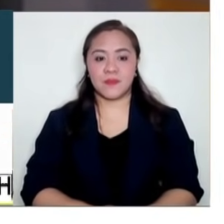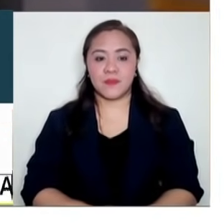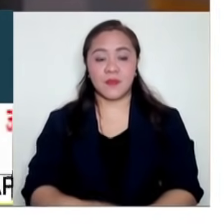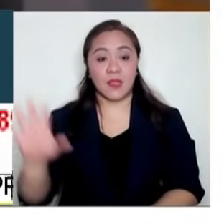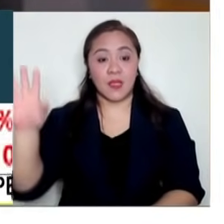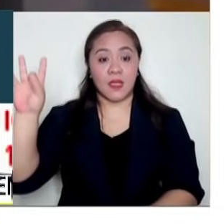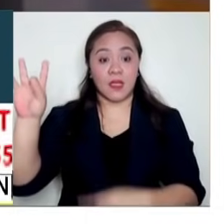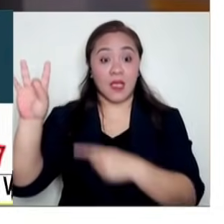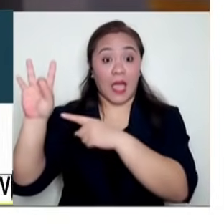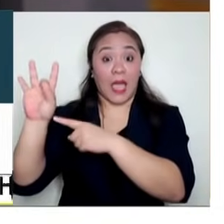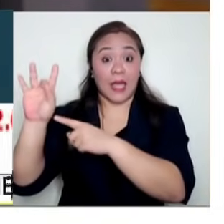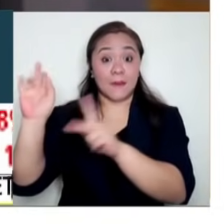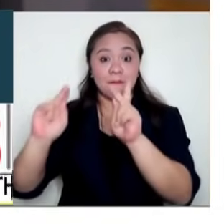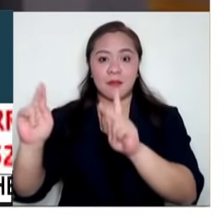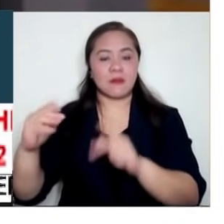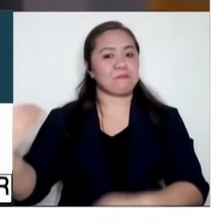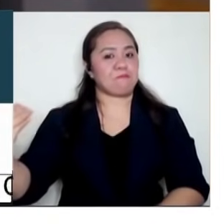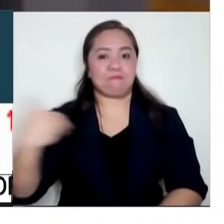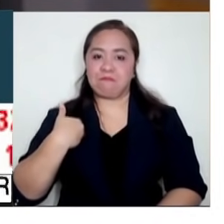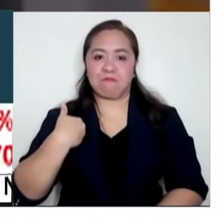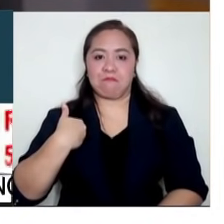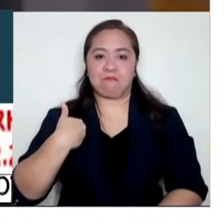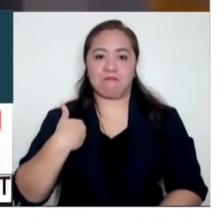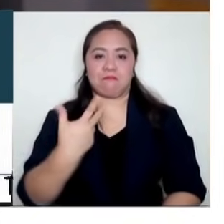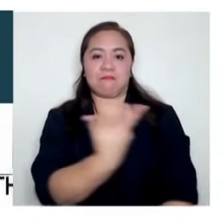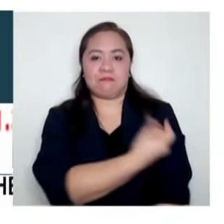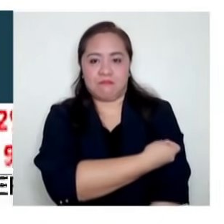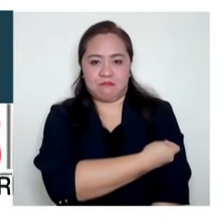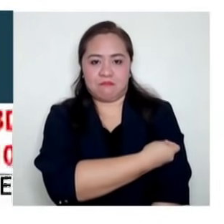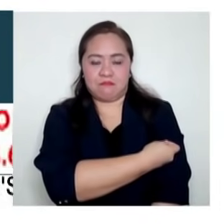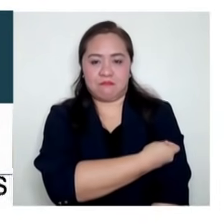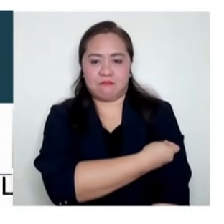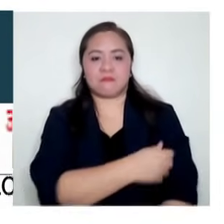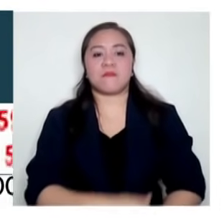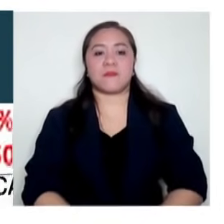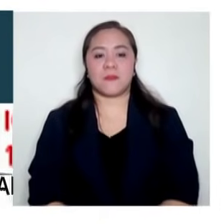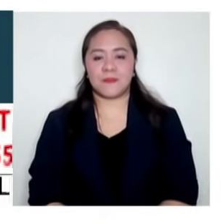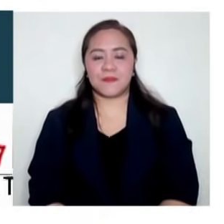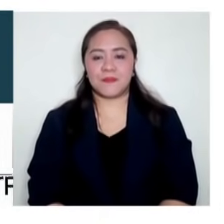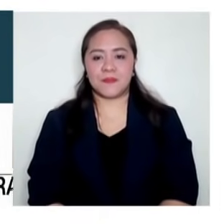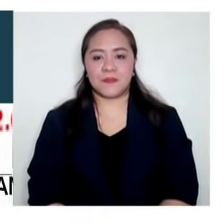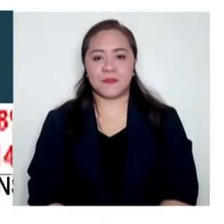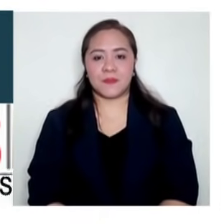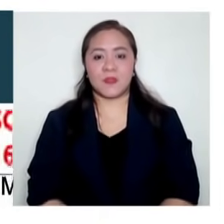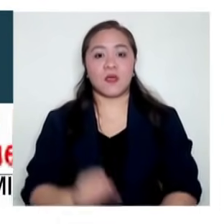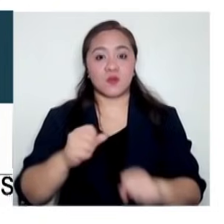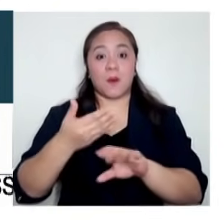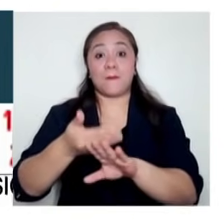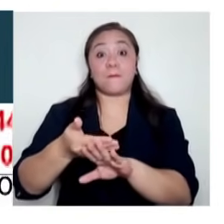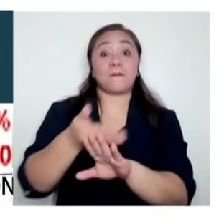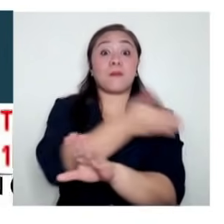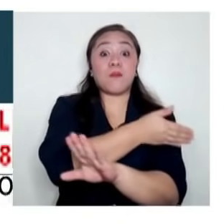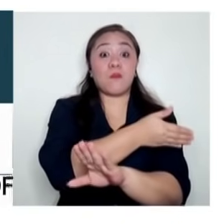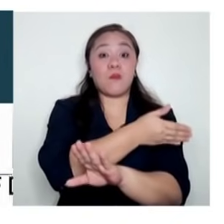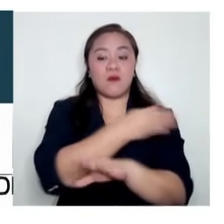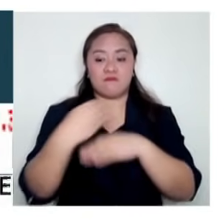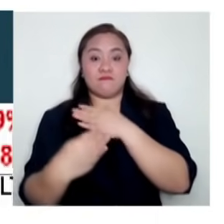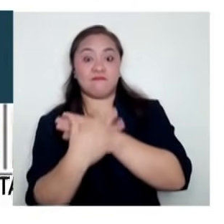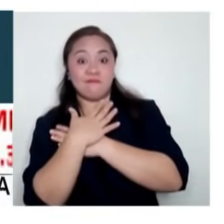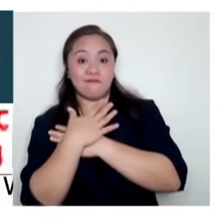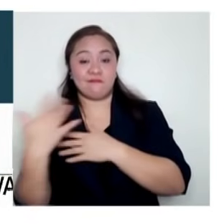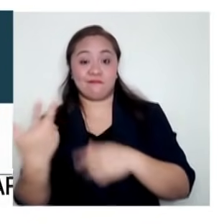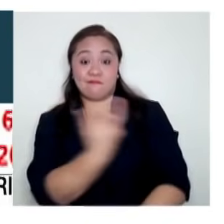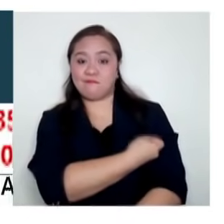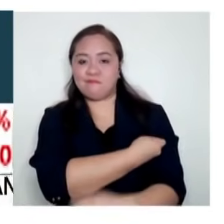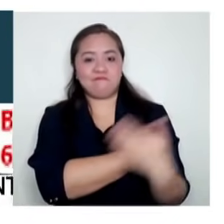are not vaccinated for me. So they were not vaccinated prior to contracting the disease. All